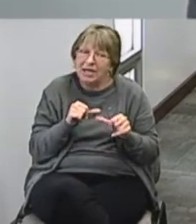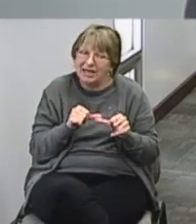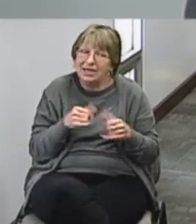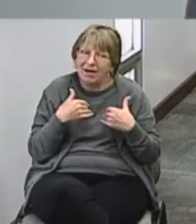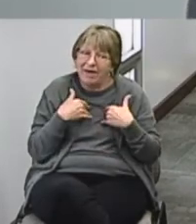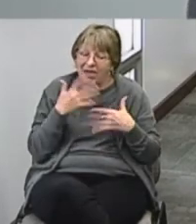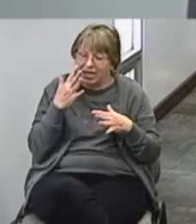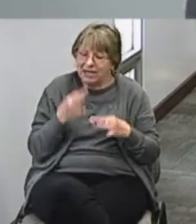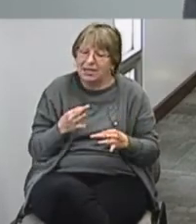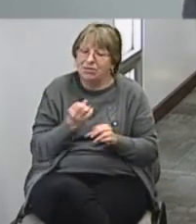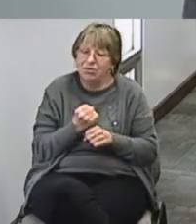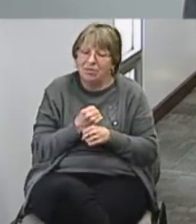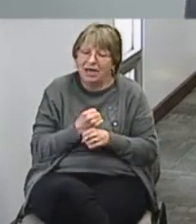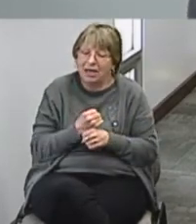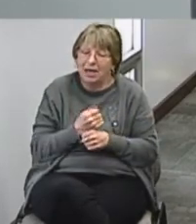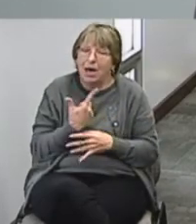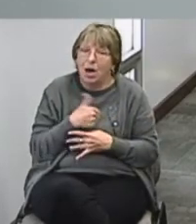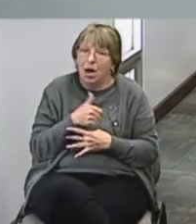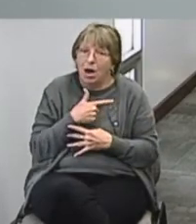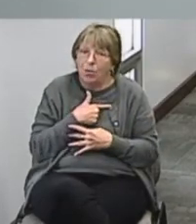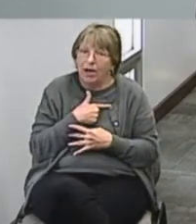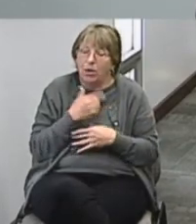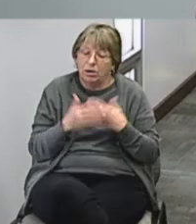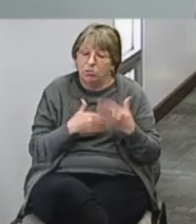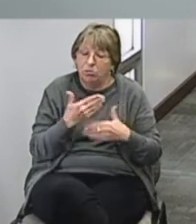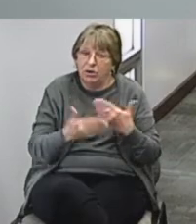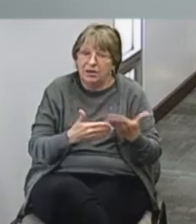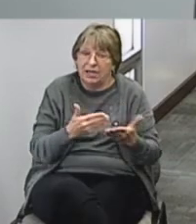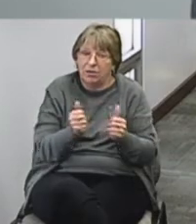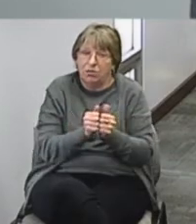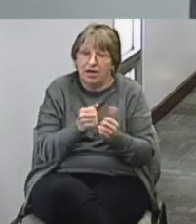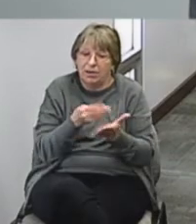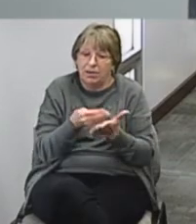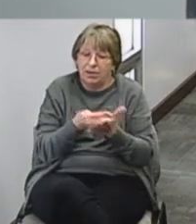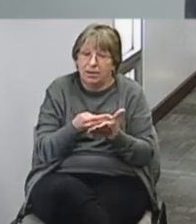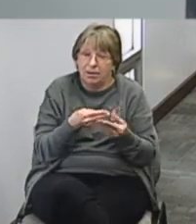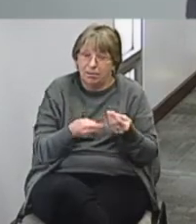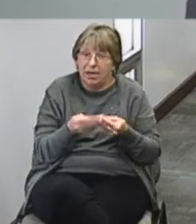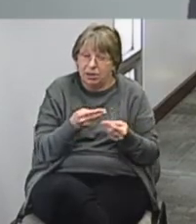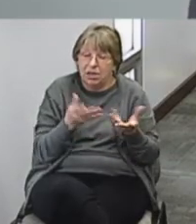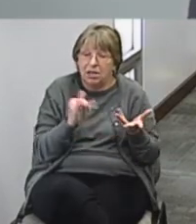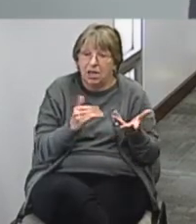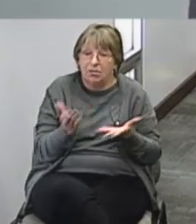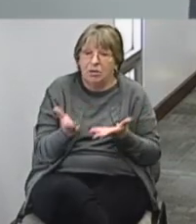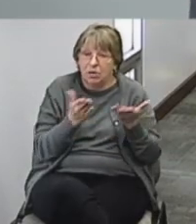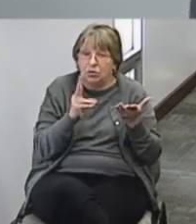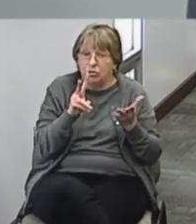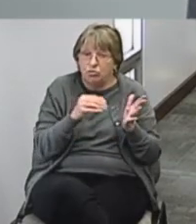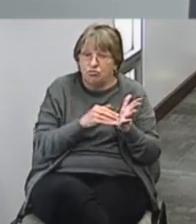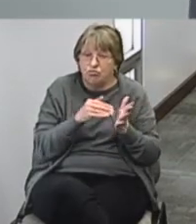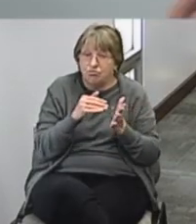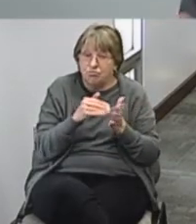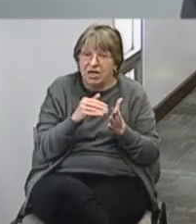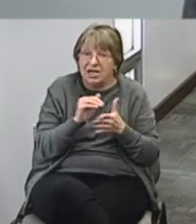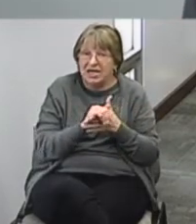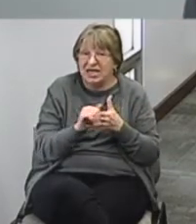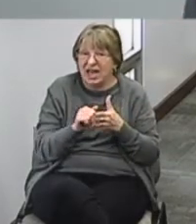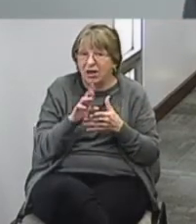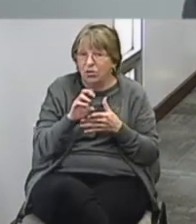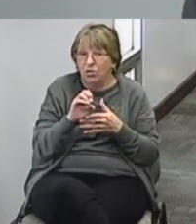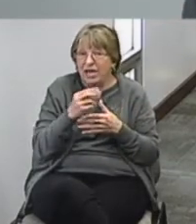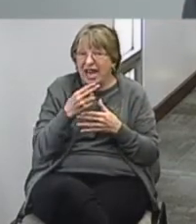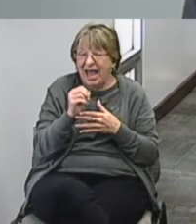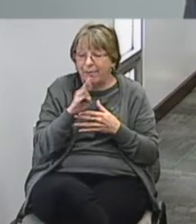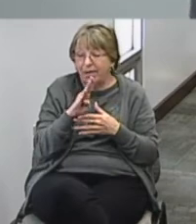decision to make. Are we going to proceed with the budget which proposed a $2 million rehab of those 2